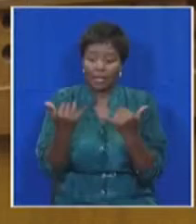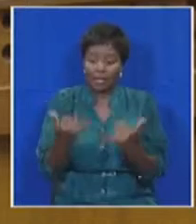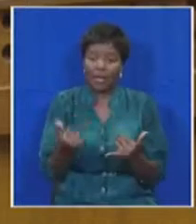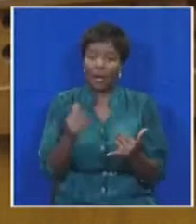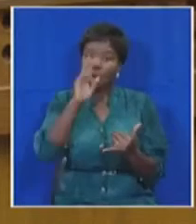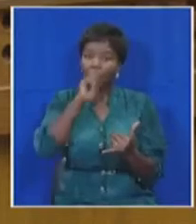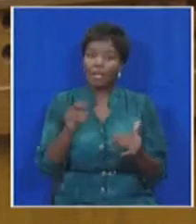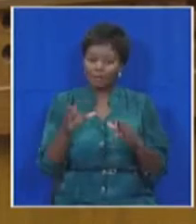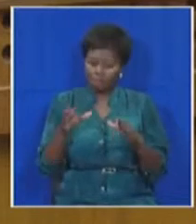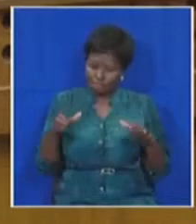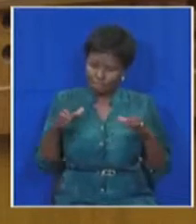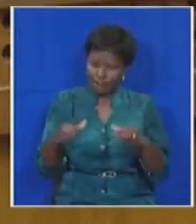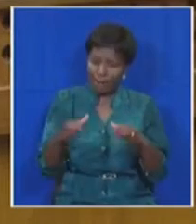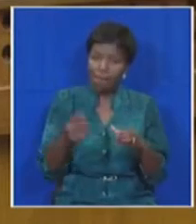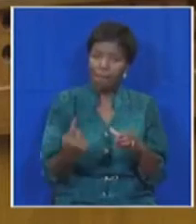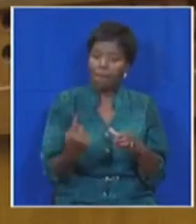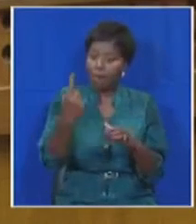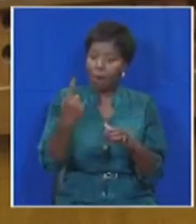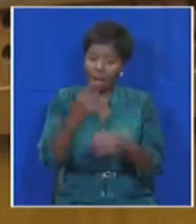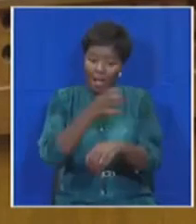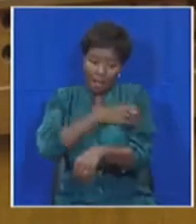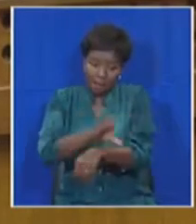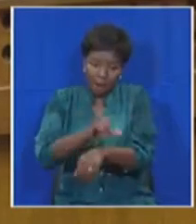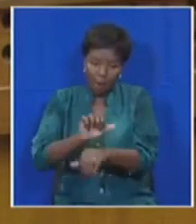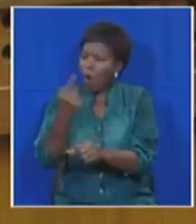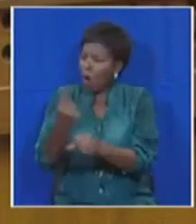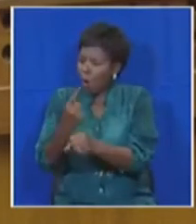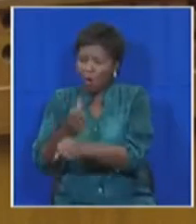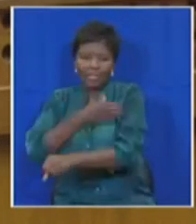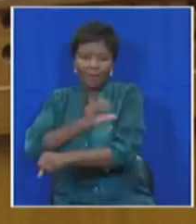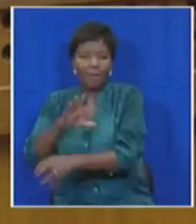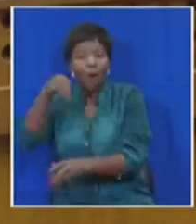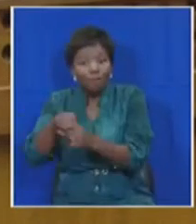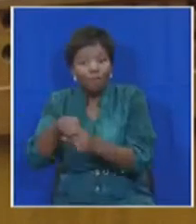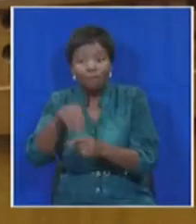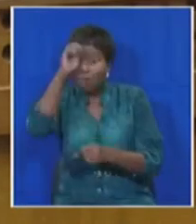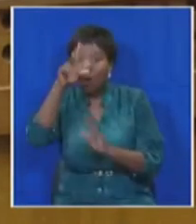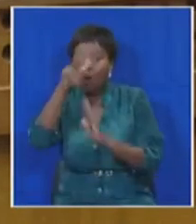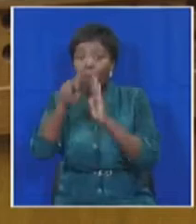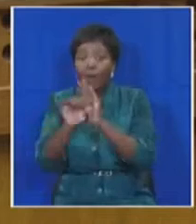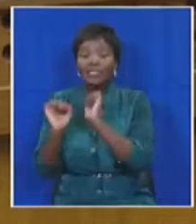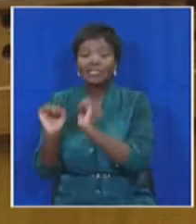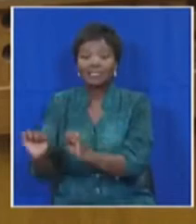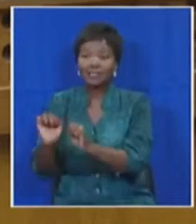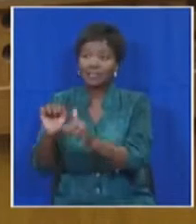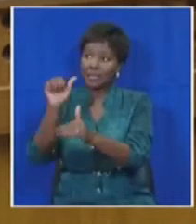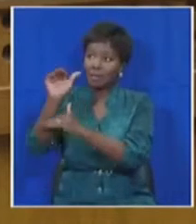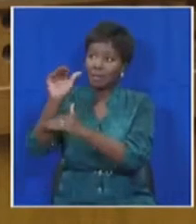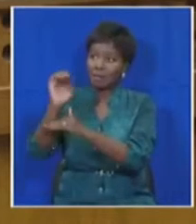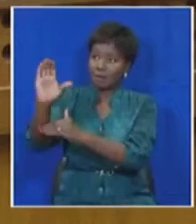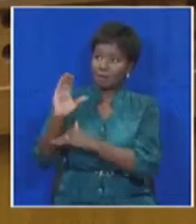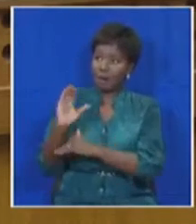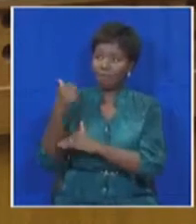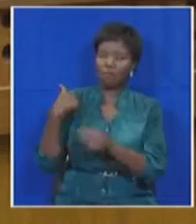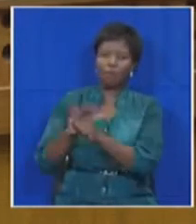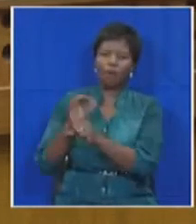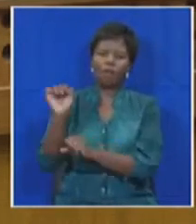once-empowered, always-empowered policy for the mining industry, and we will reject the investment-killing MPRDA